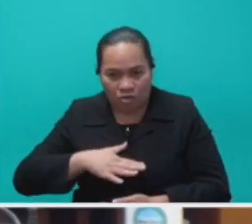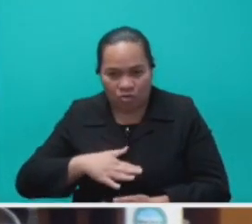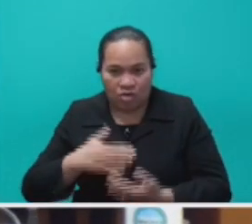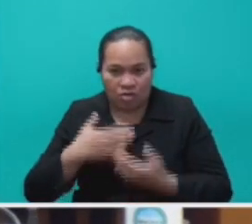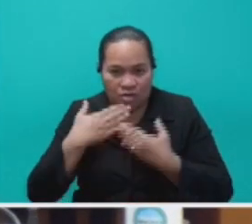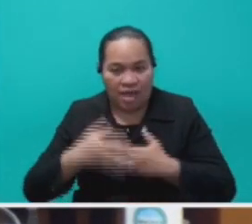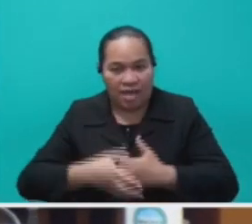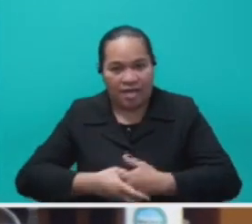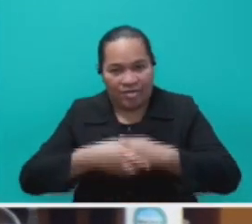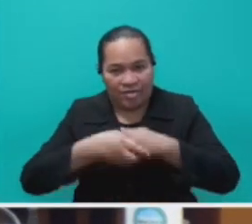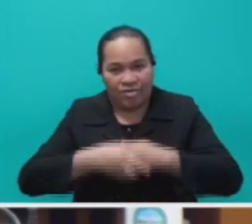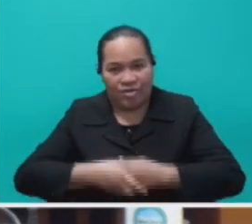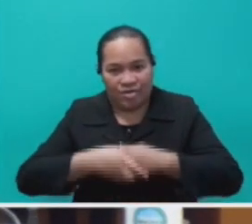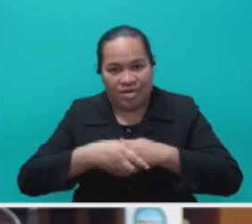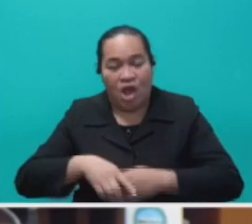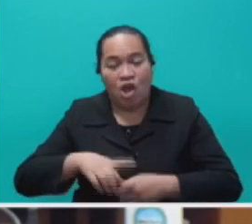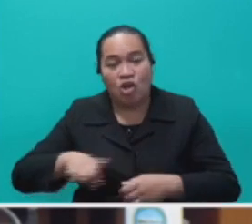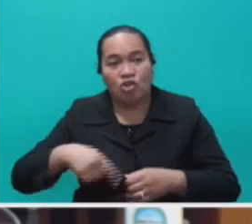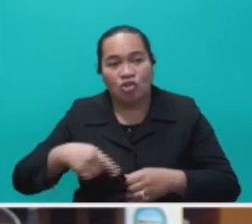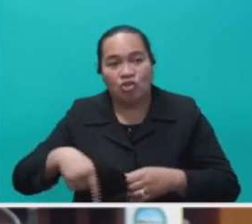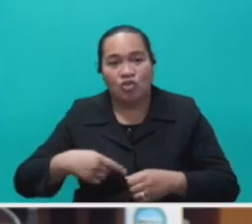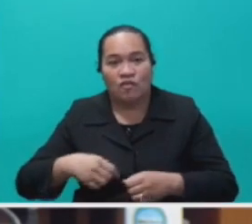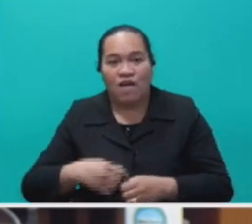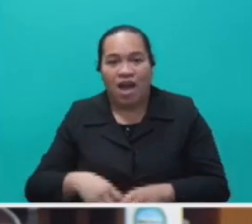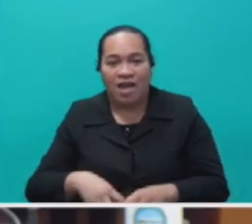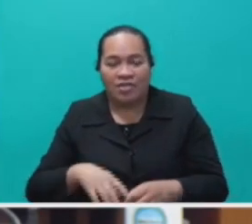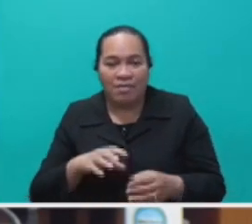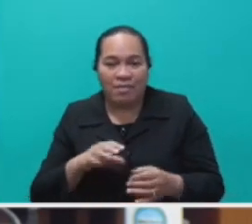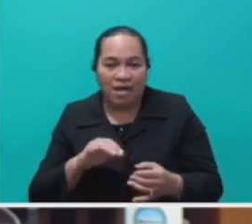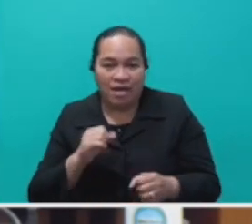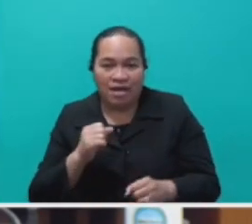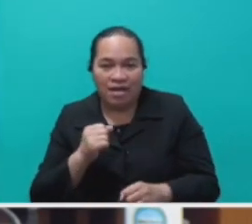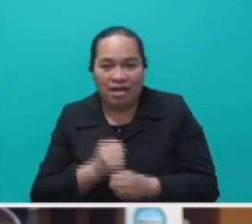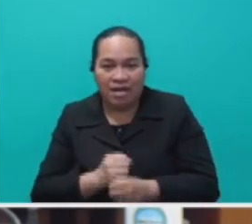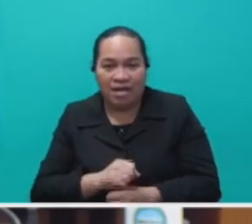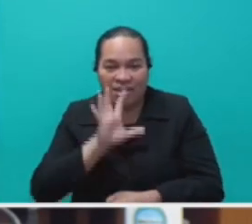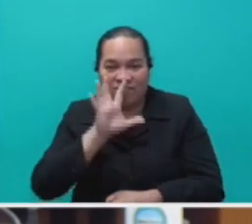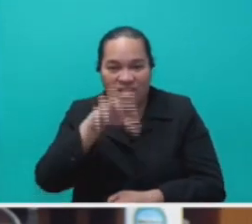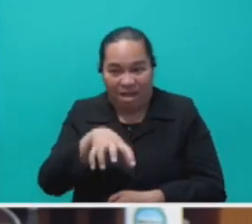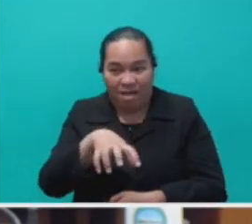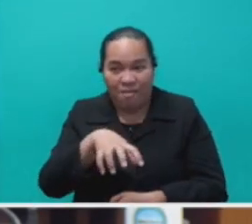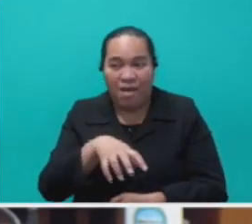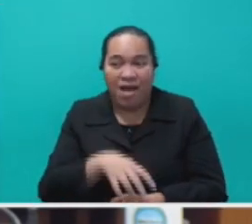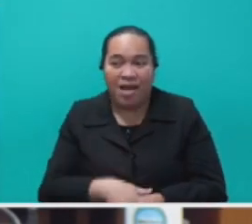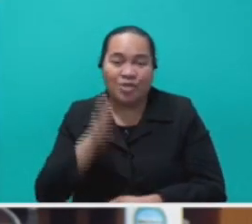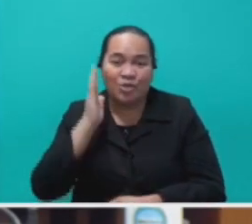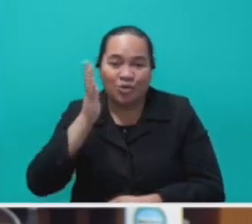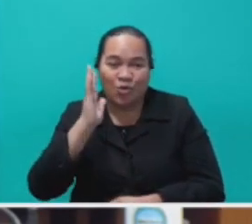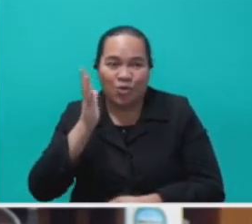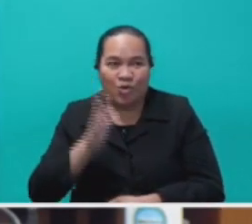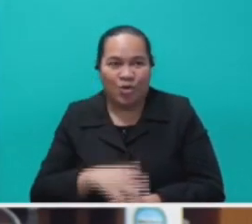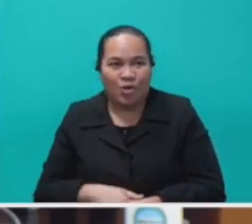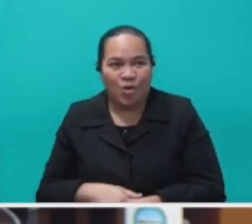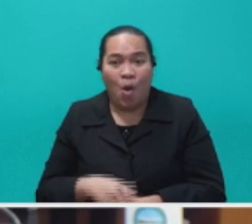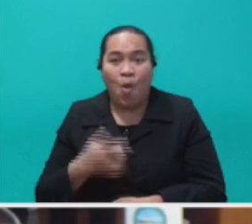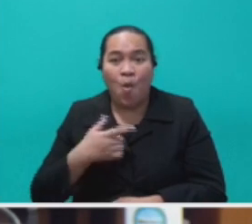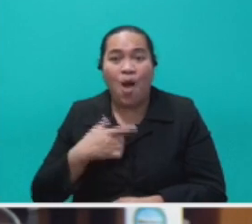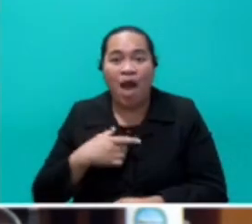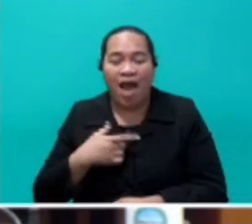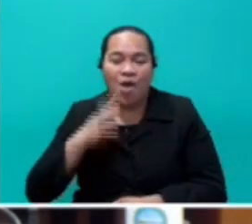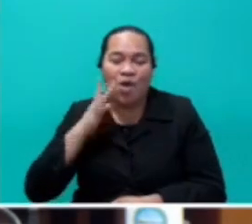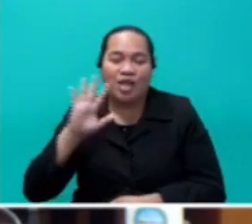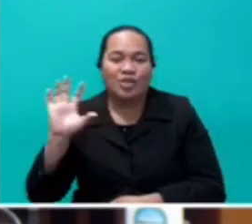and congratulate Suva Grammar School for their feat in winning